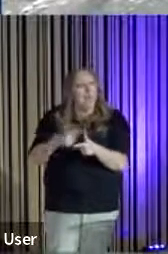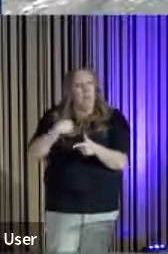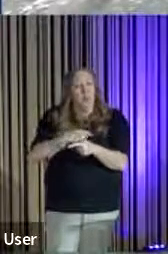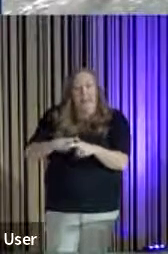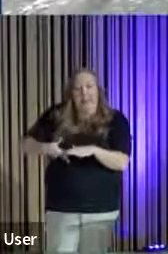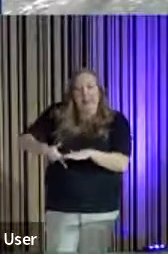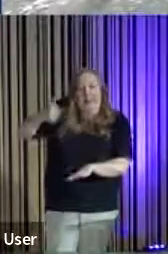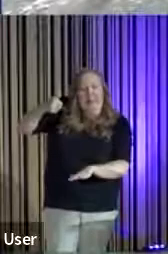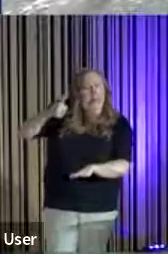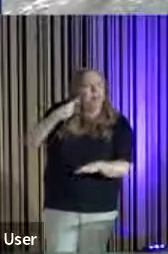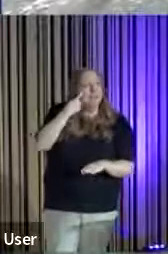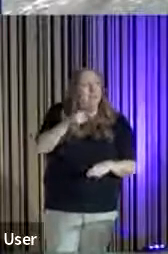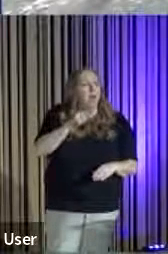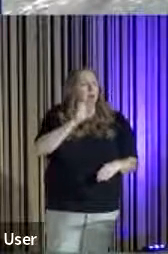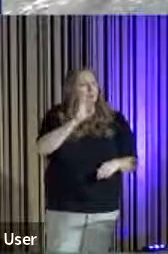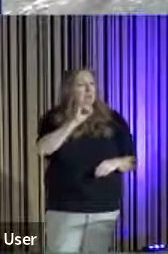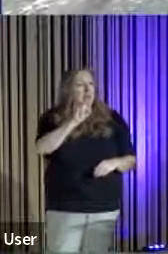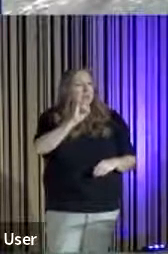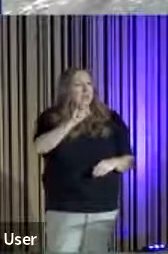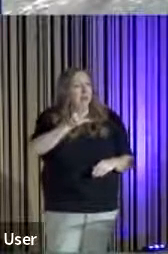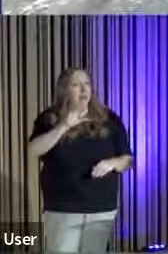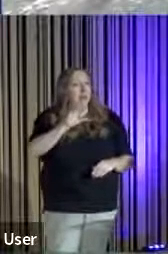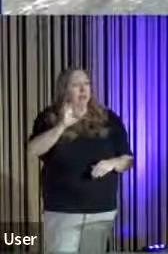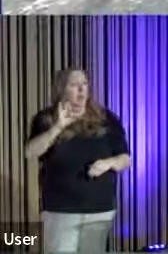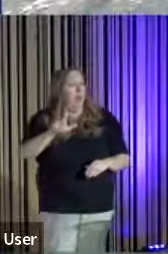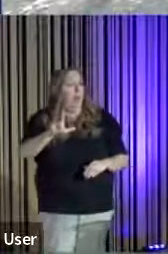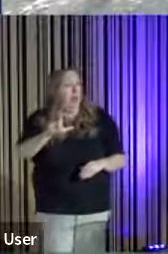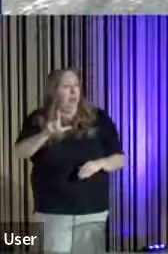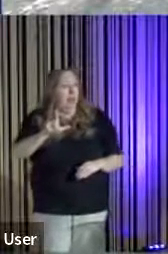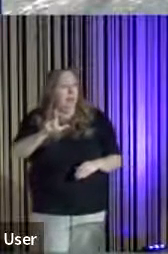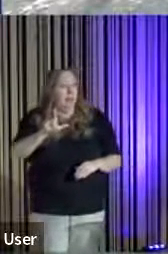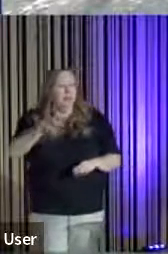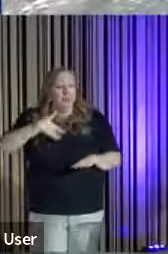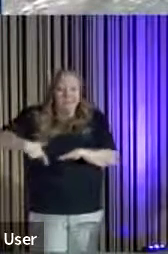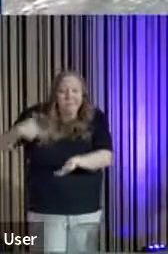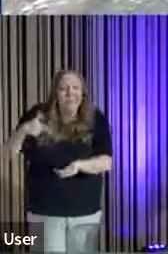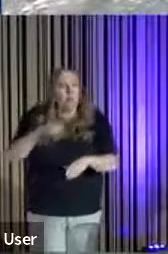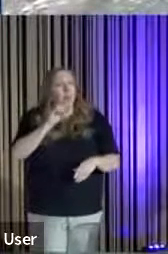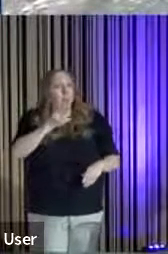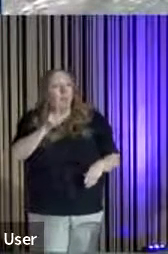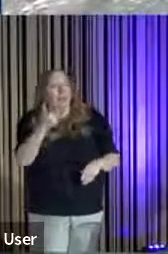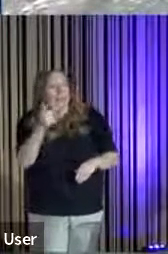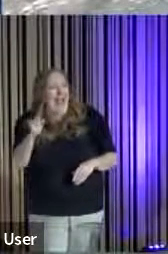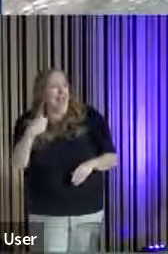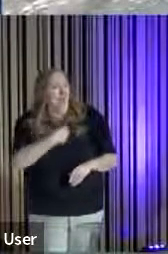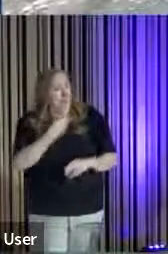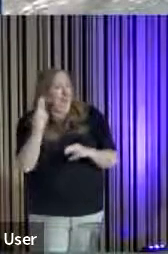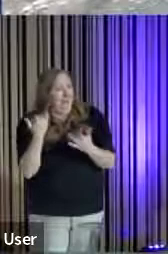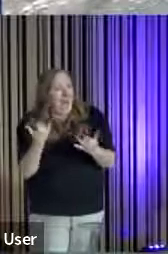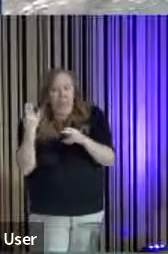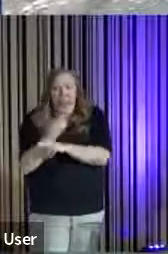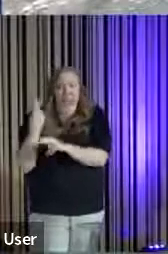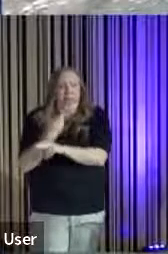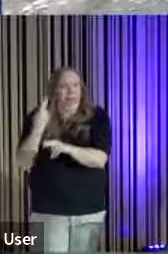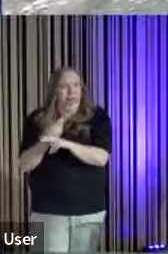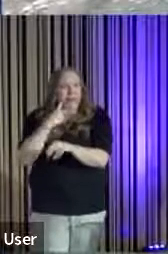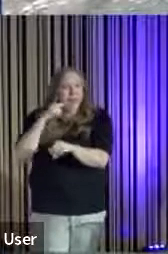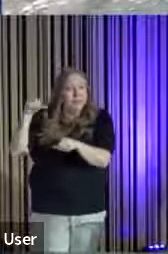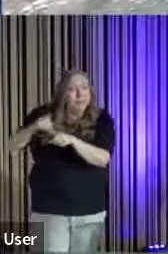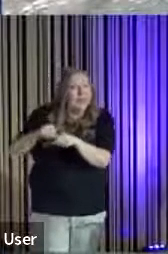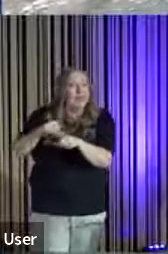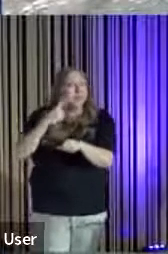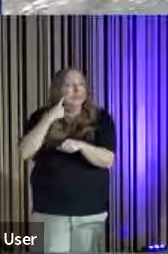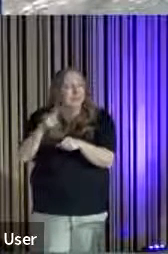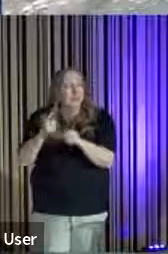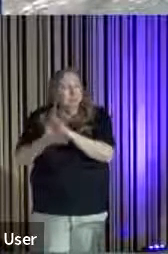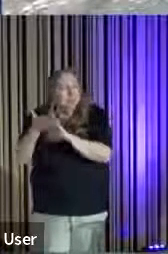of years of geological time, and generated these oil and gas reserves that we are now consuming. So this is one way in